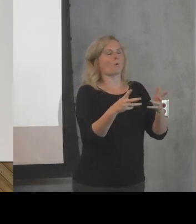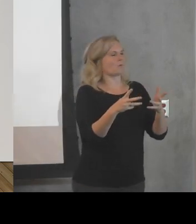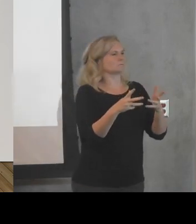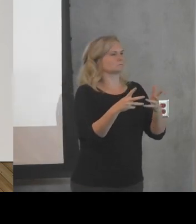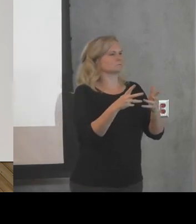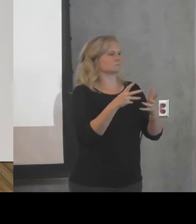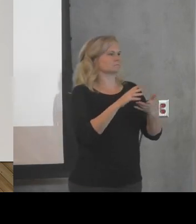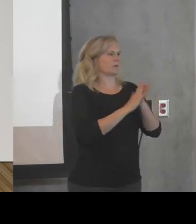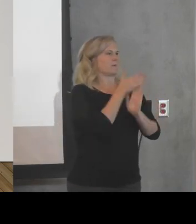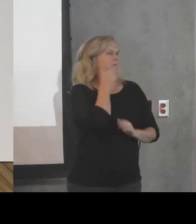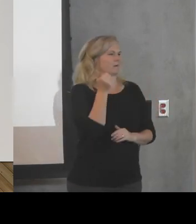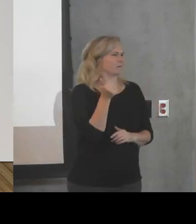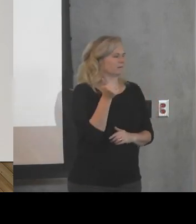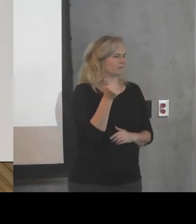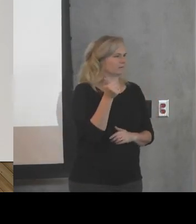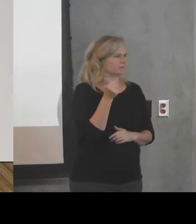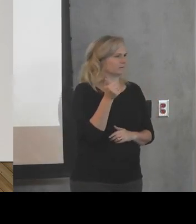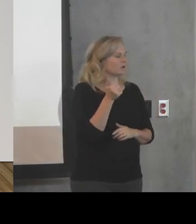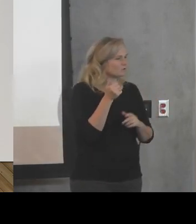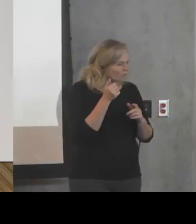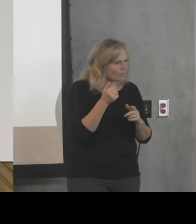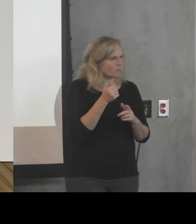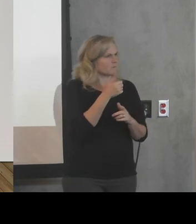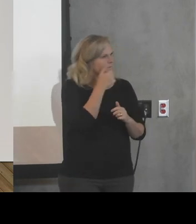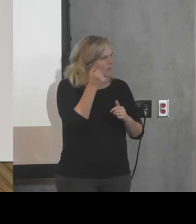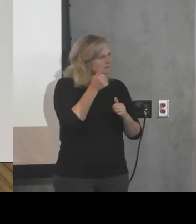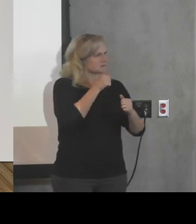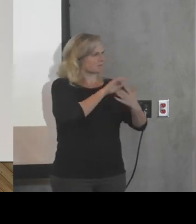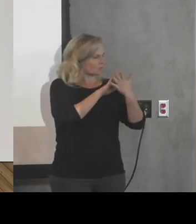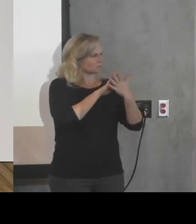help kids as soon as possible.